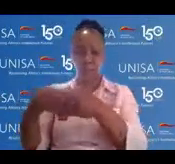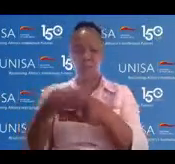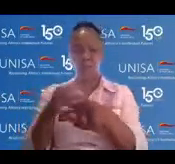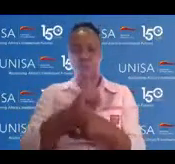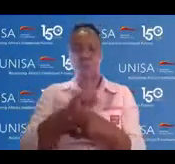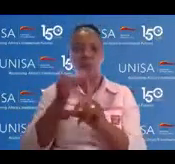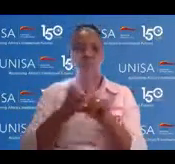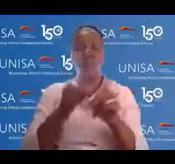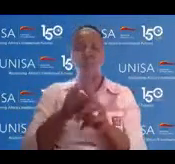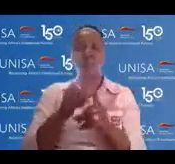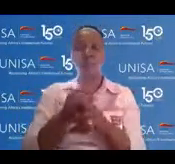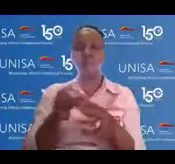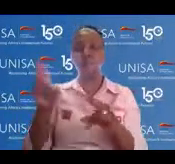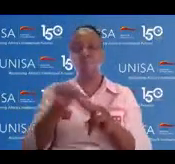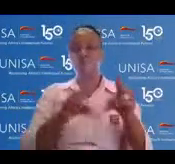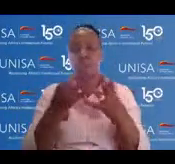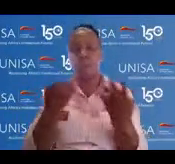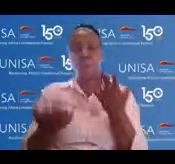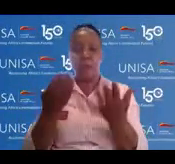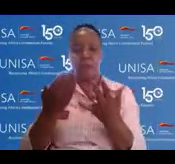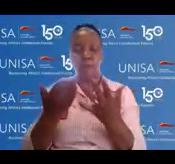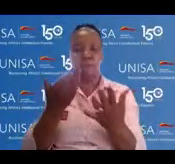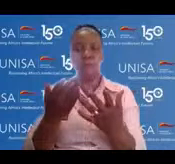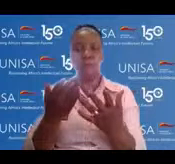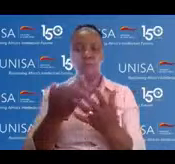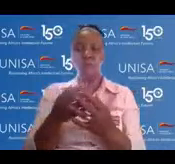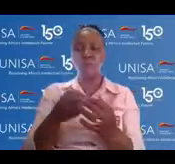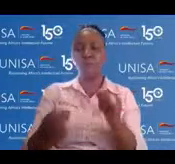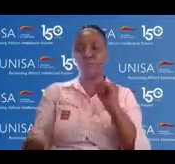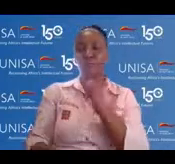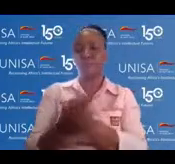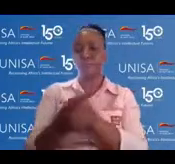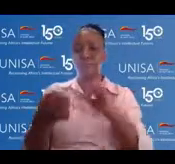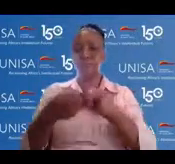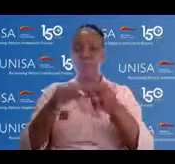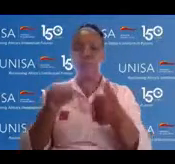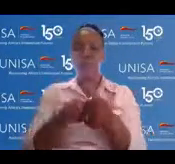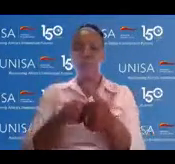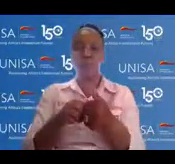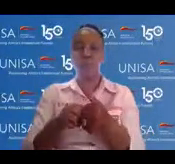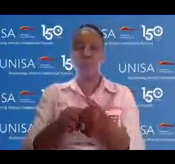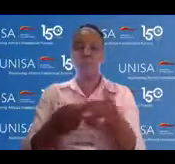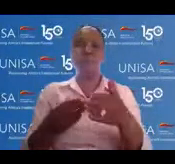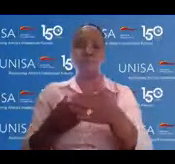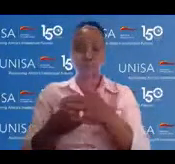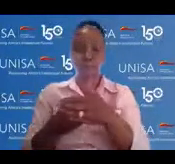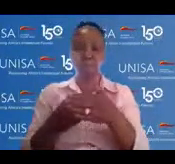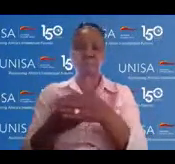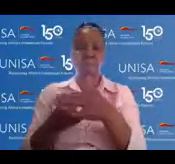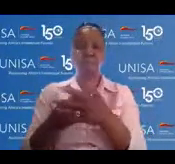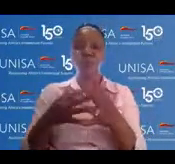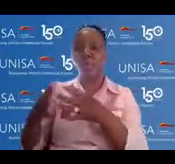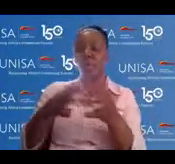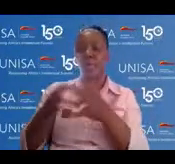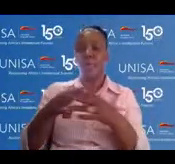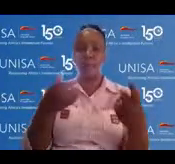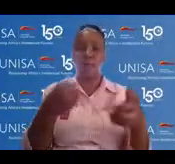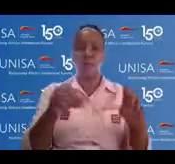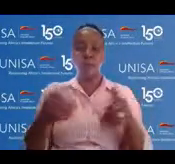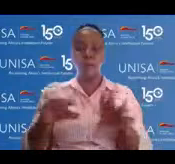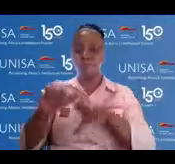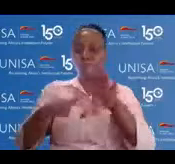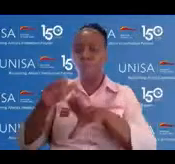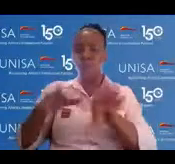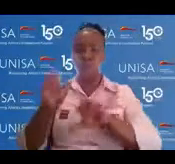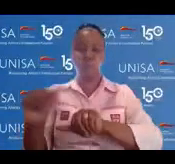case you run into any trouble. So if you get stuck on any of the different steps, you can then refer back to the student